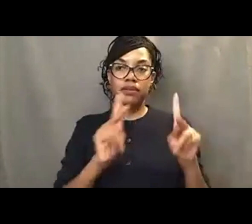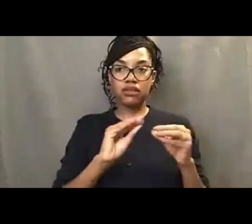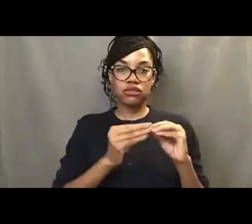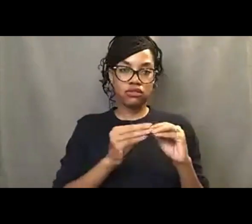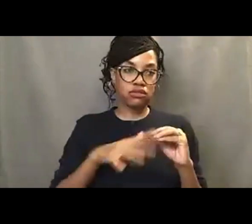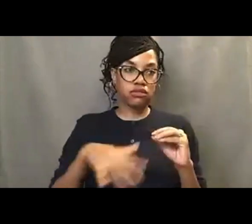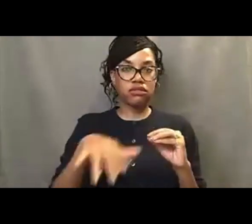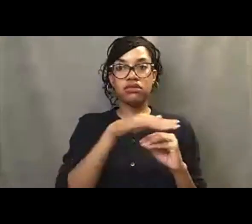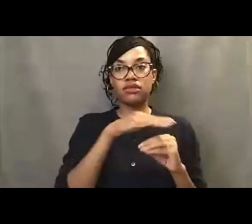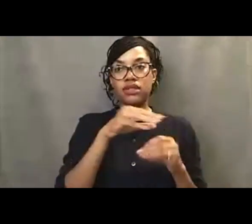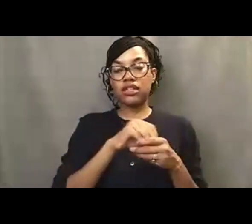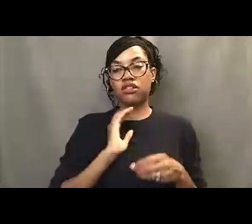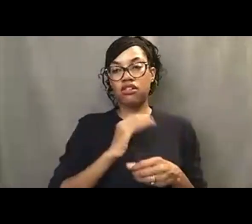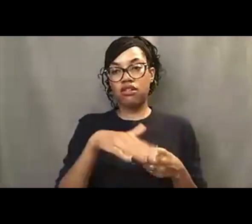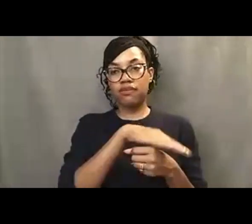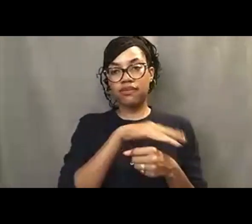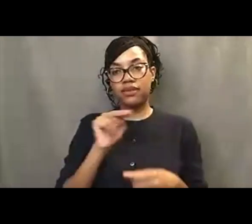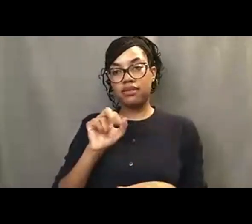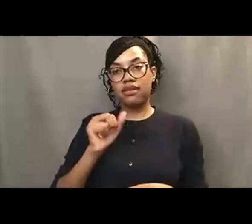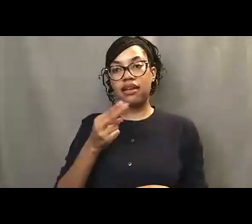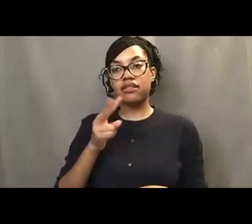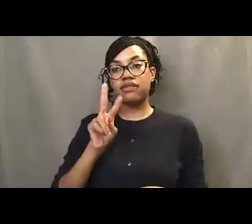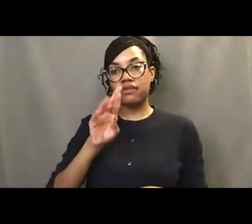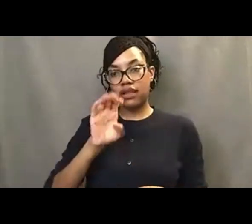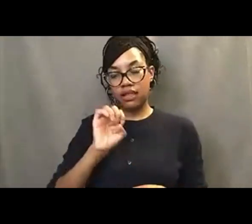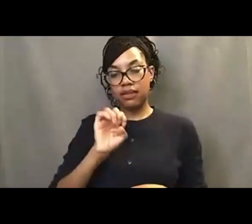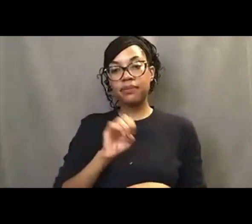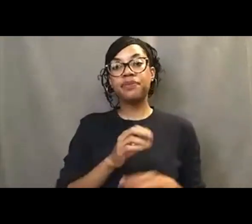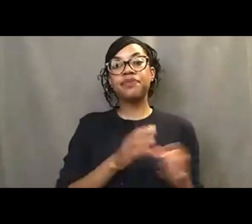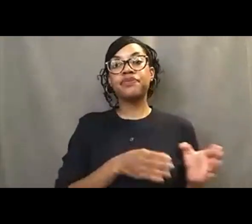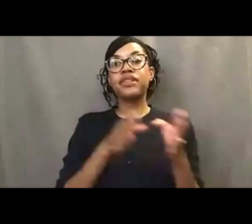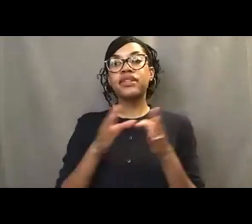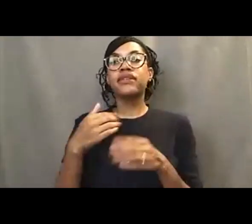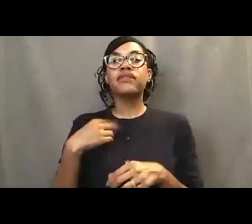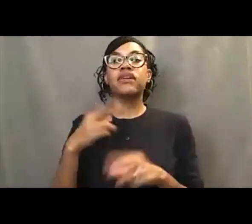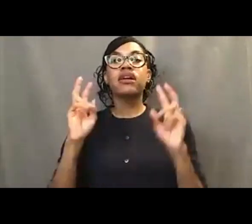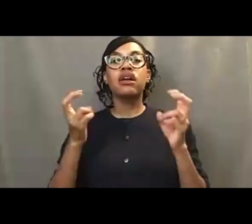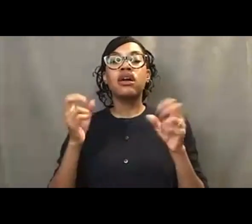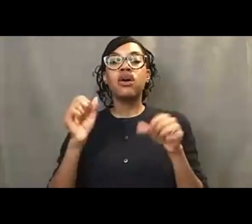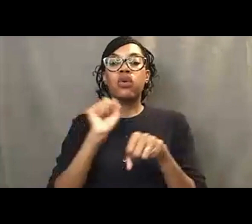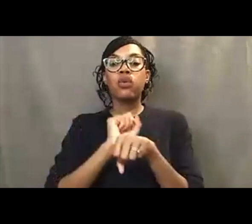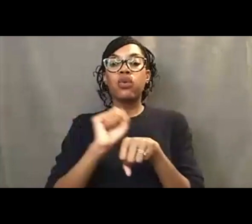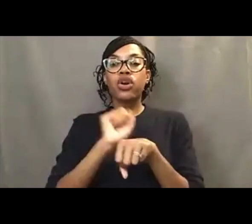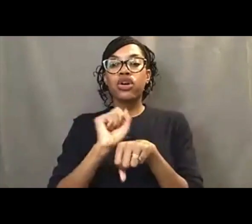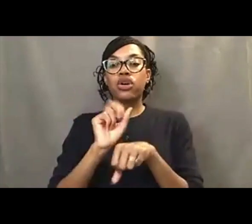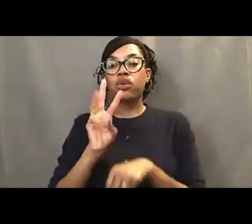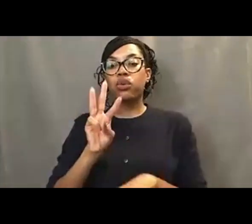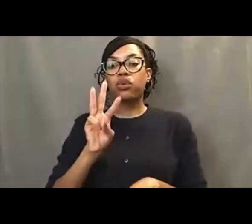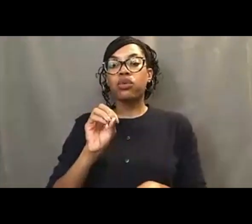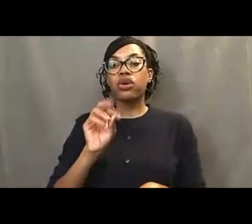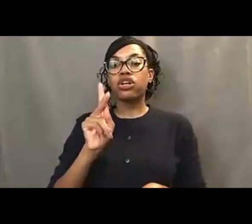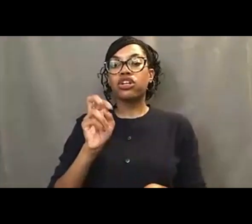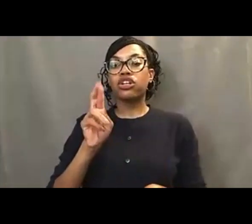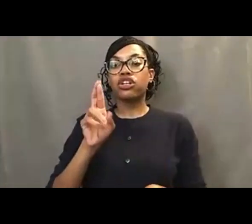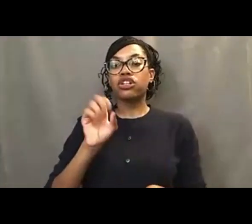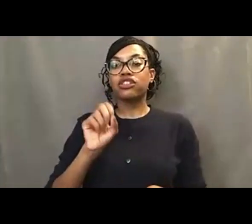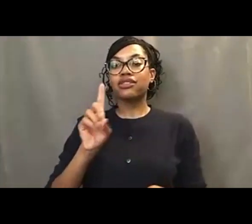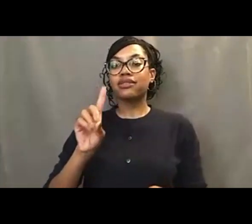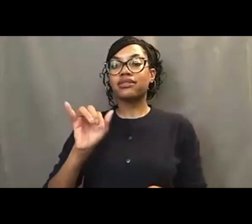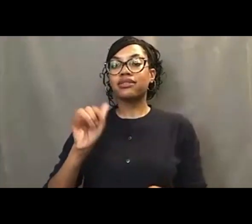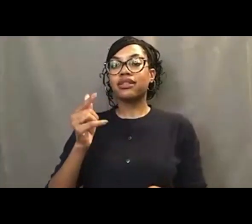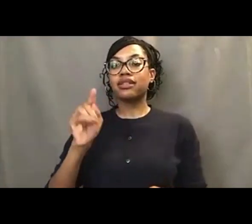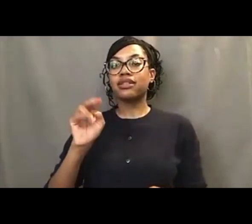Dignity, which is a workers' rights group that works a lot with our